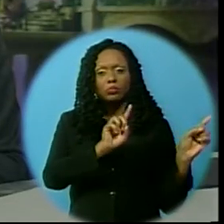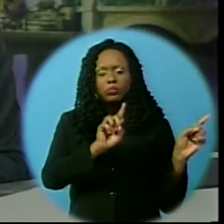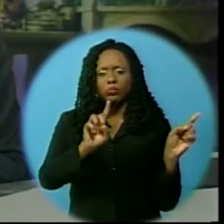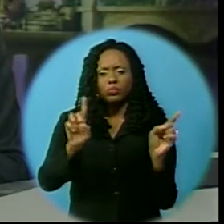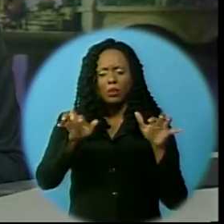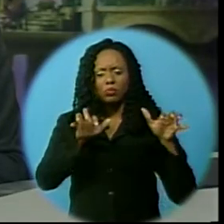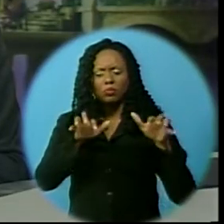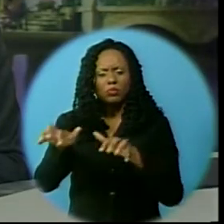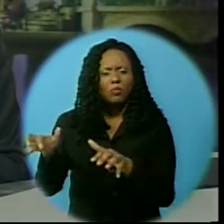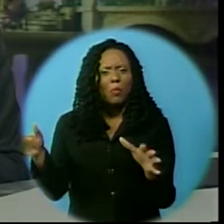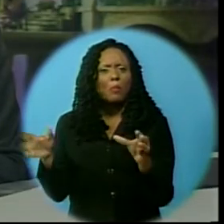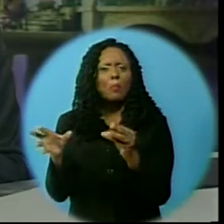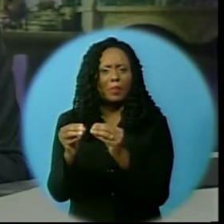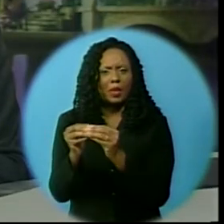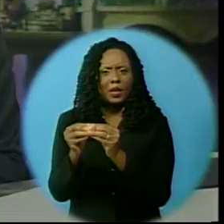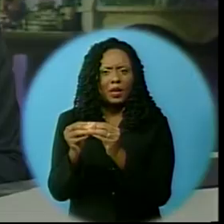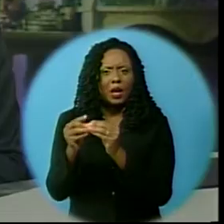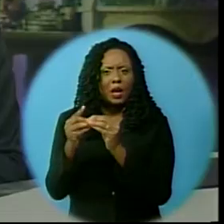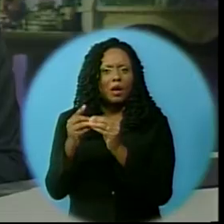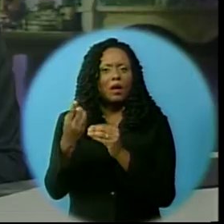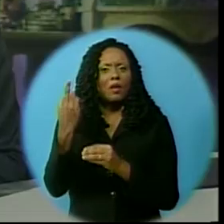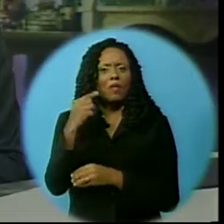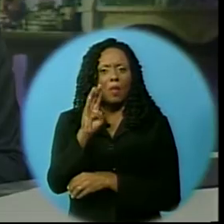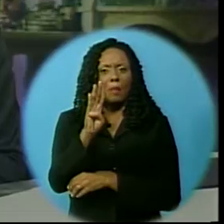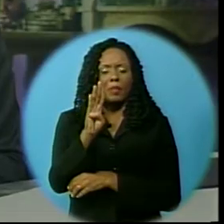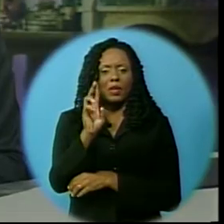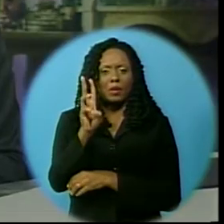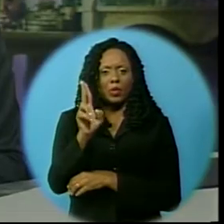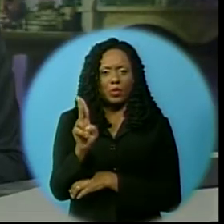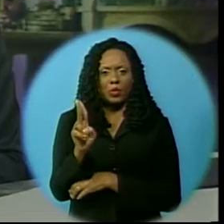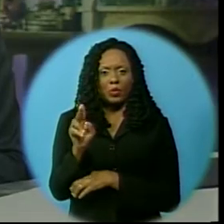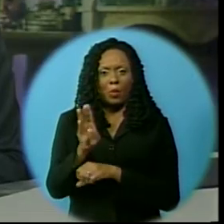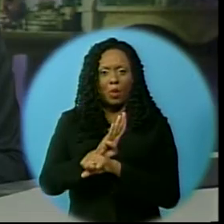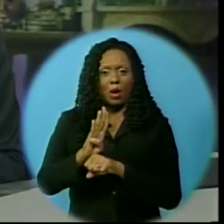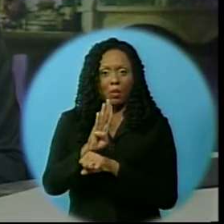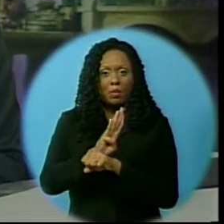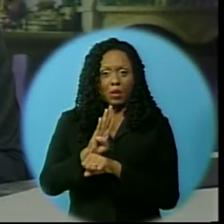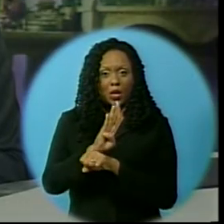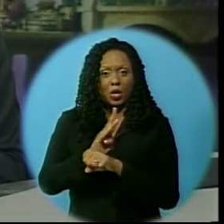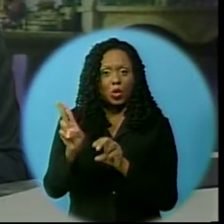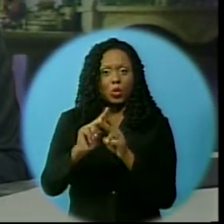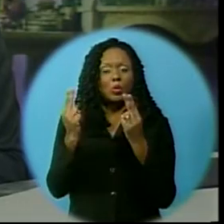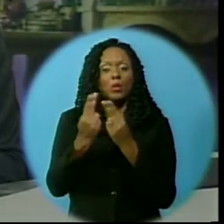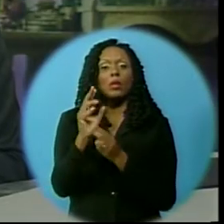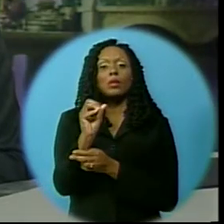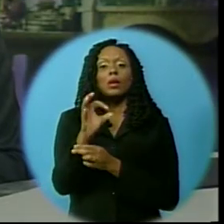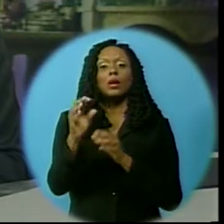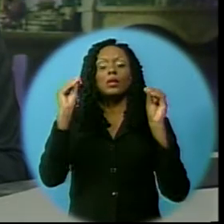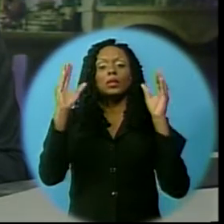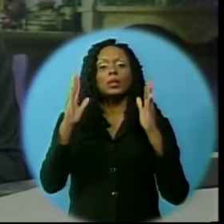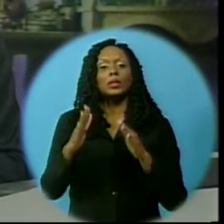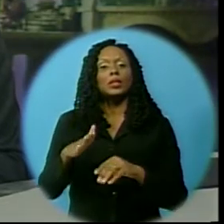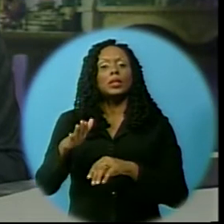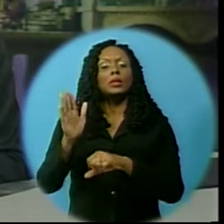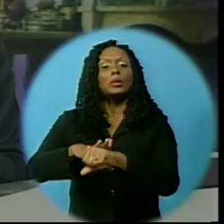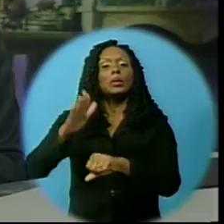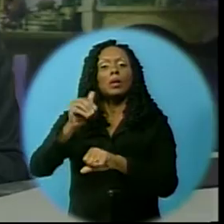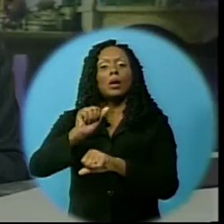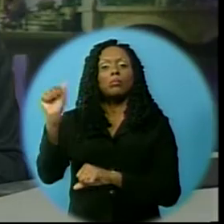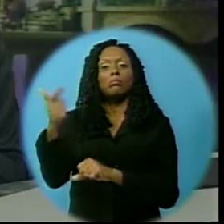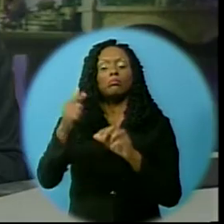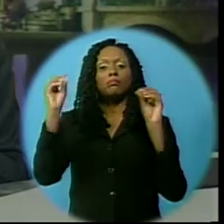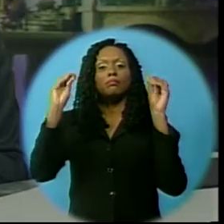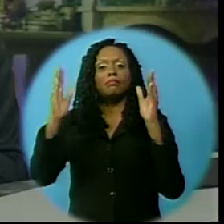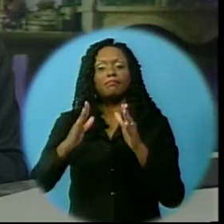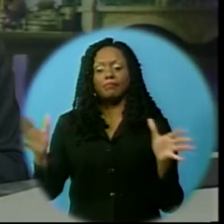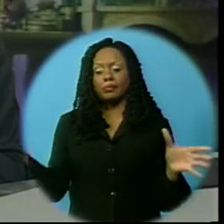Solidarity House instead of in the classroom. That's because the Barbados Union of Teachers has summoned its members to a special general meeting